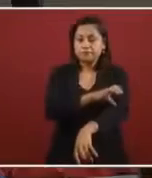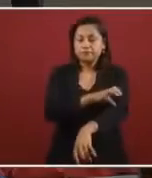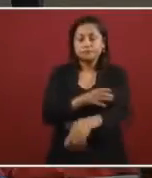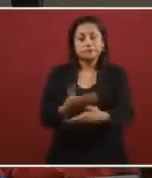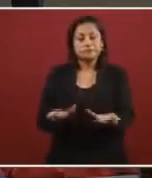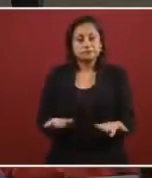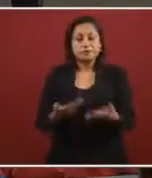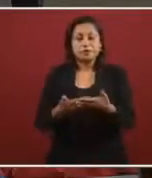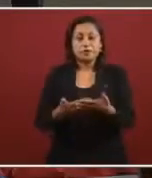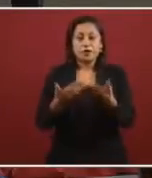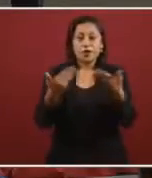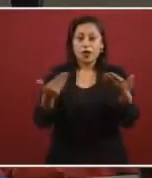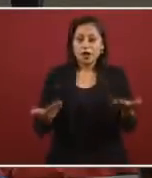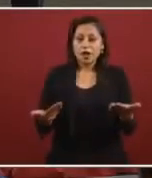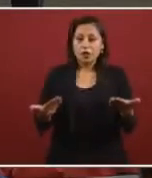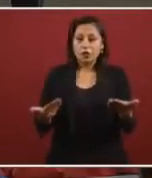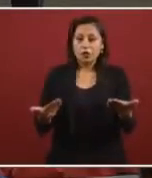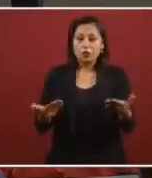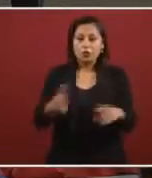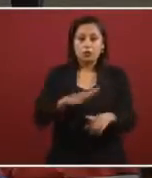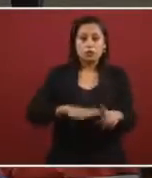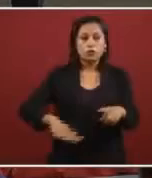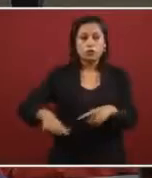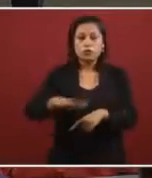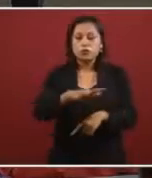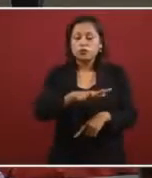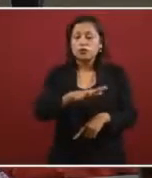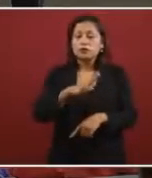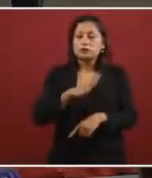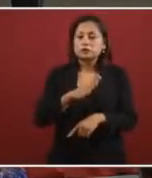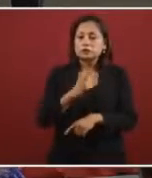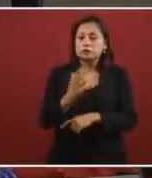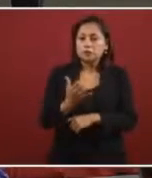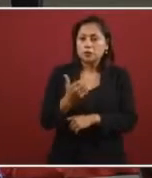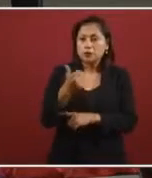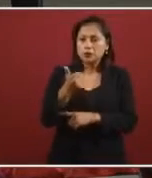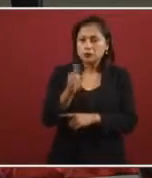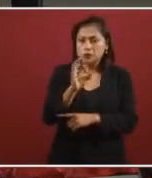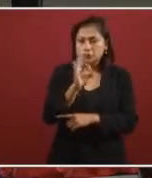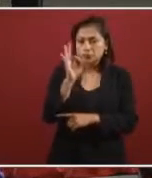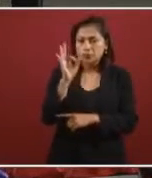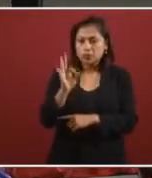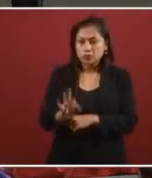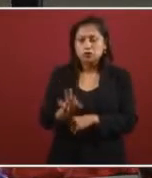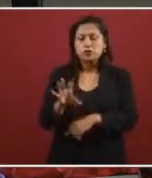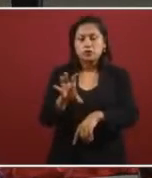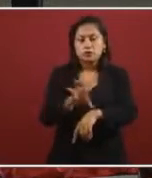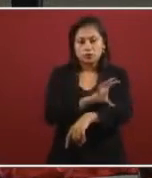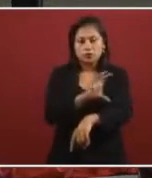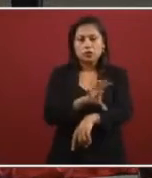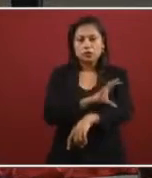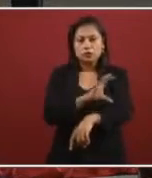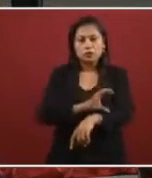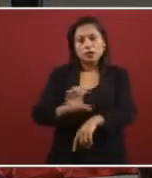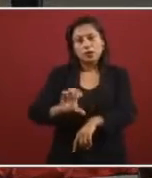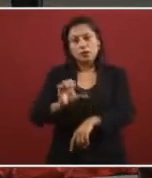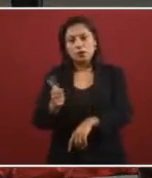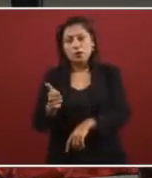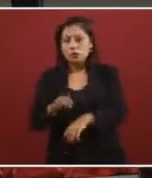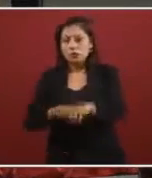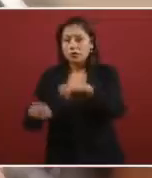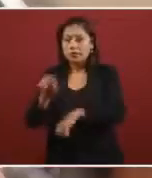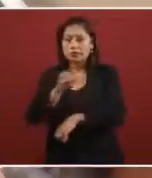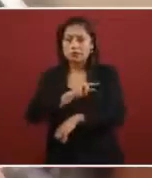actualmente actually, el sector público genera the el public, 56% now the de public electricidad sector y el only sector privado does